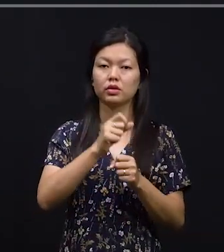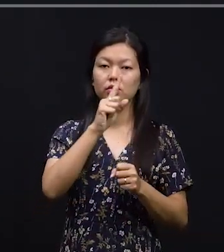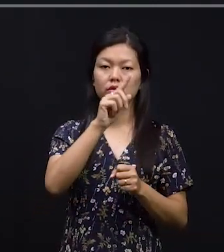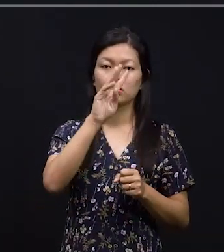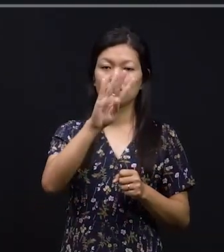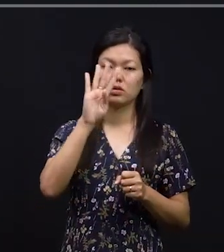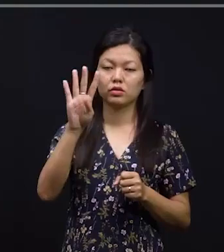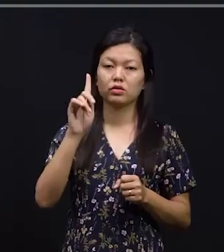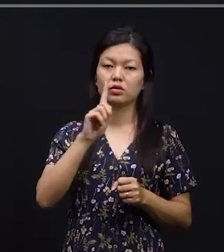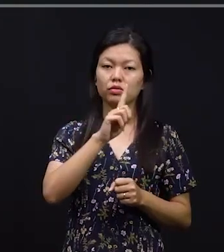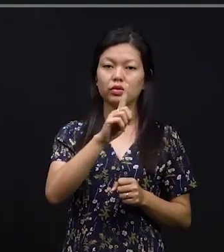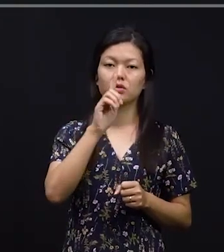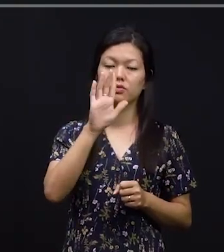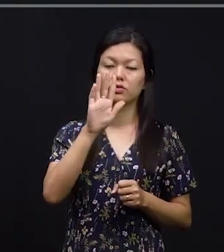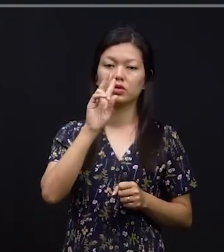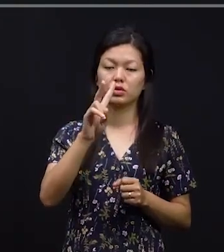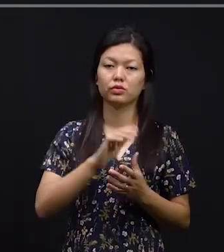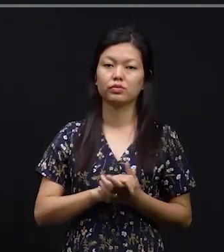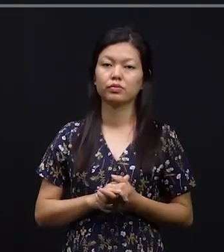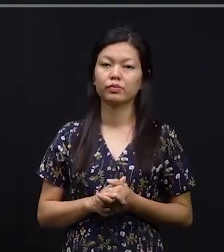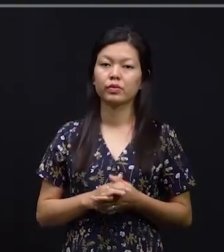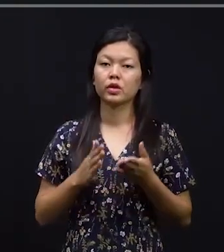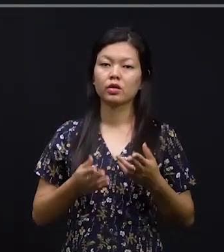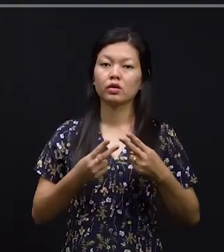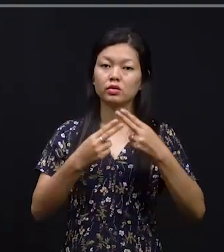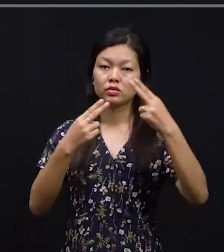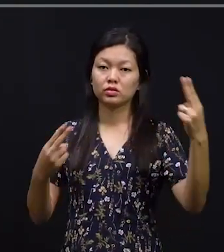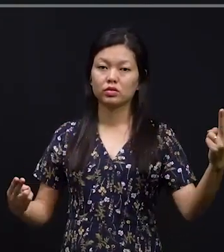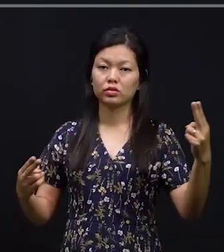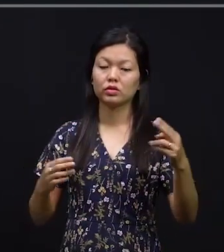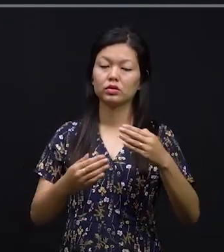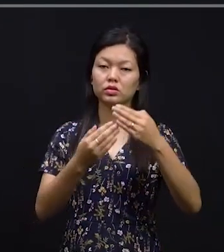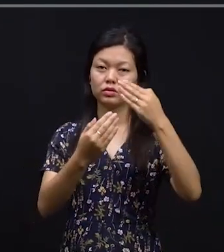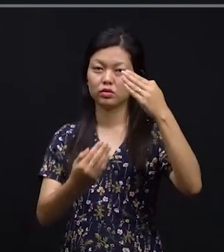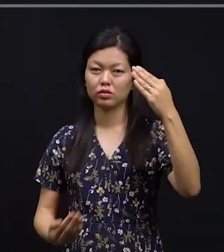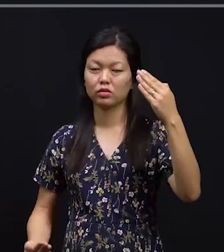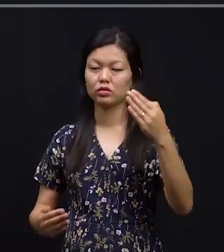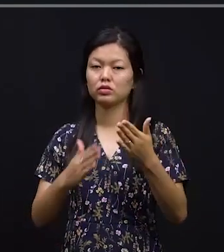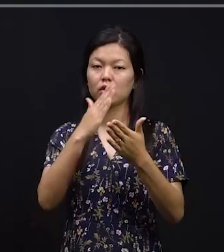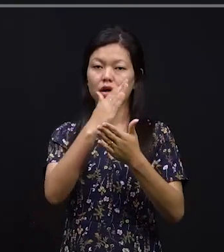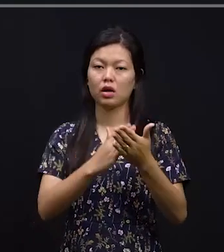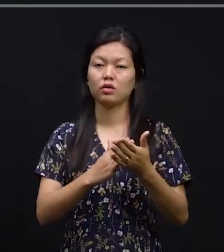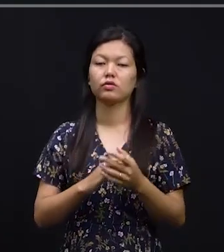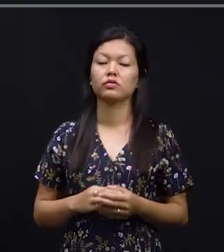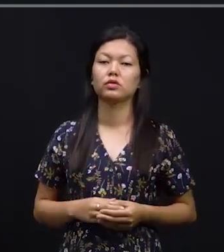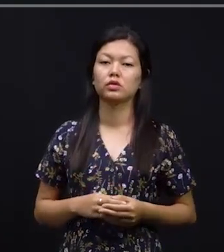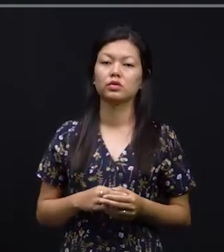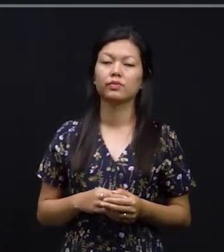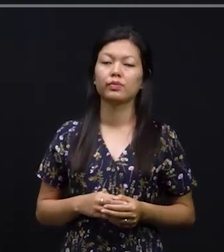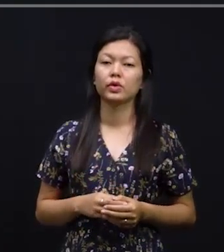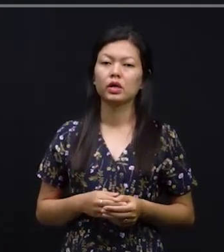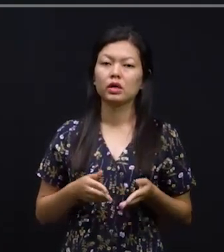You will find the story, though we cannot finish the whole story today. The story goes like this. It was